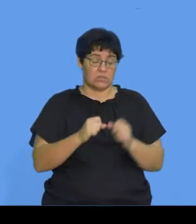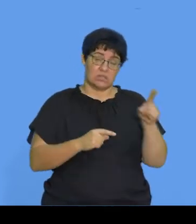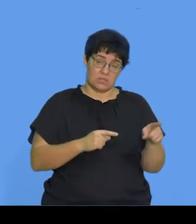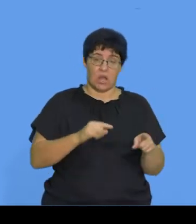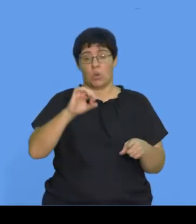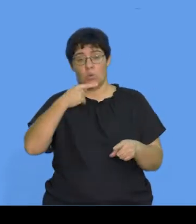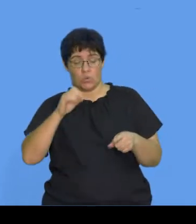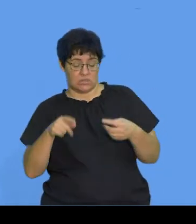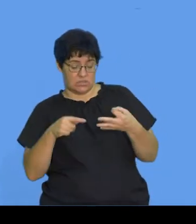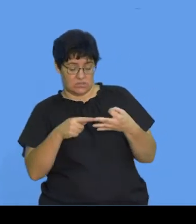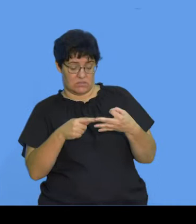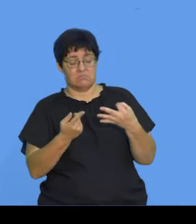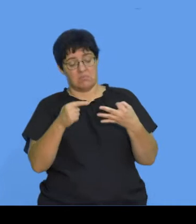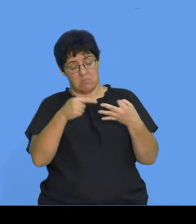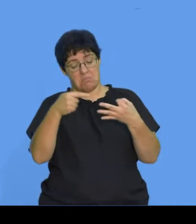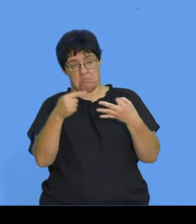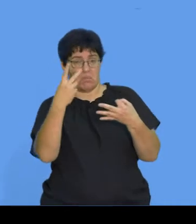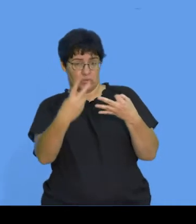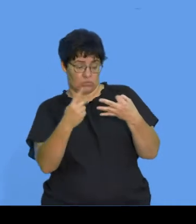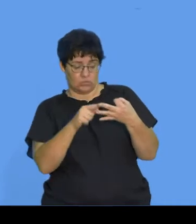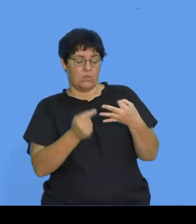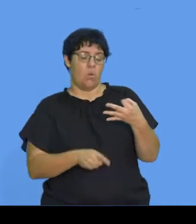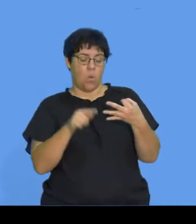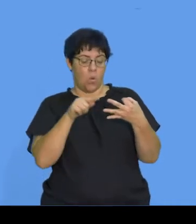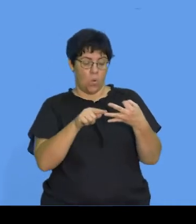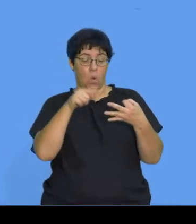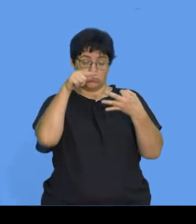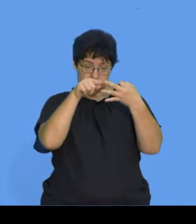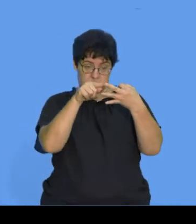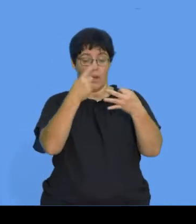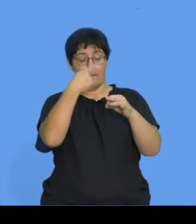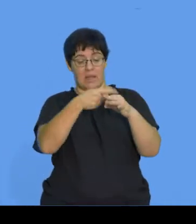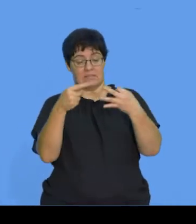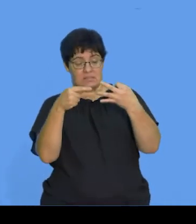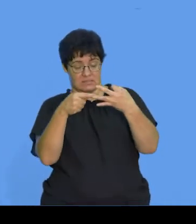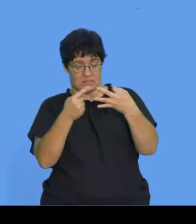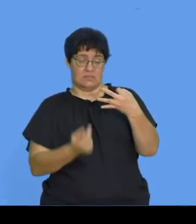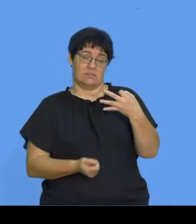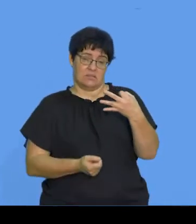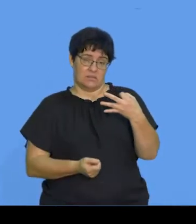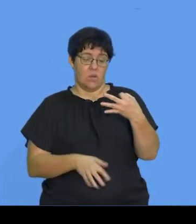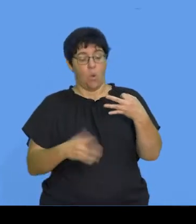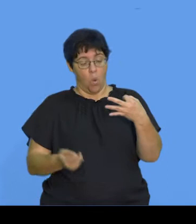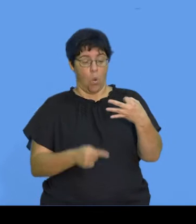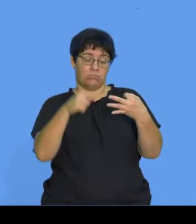a glucose, or a glucose, see this is what they are, a glucose plus a glucose